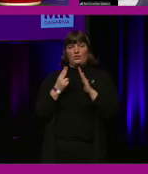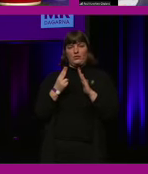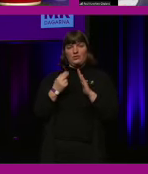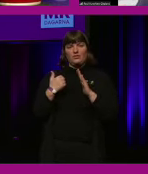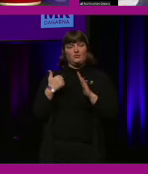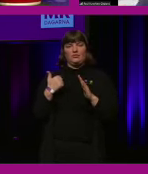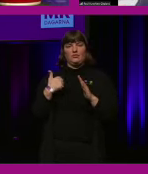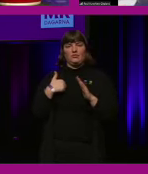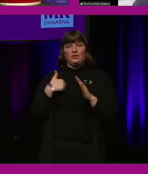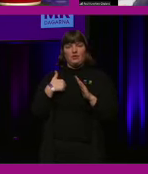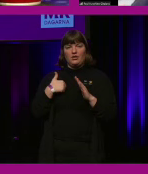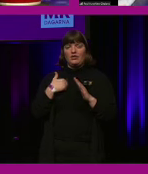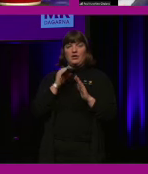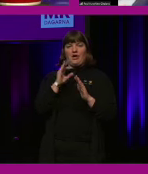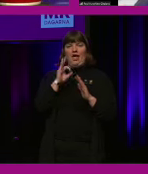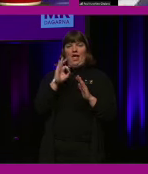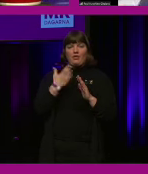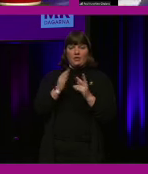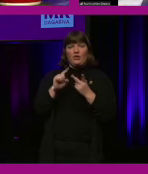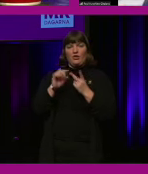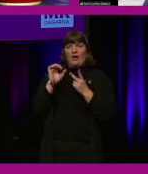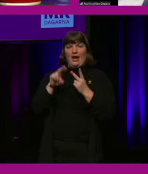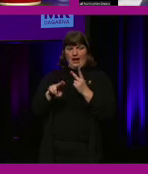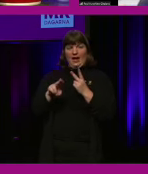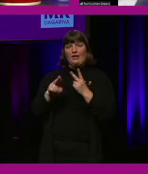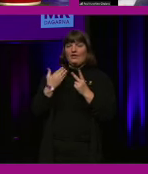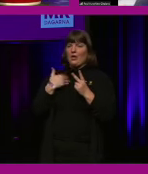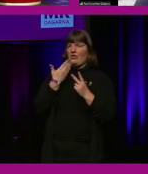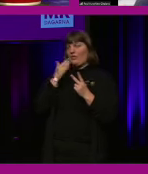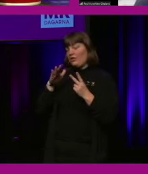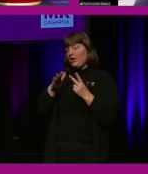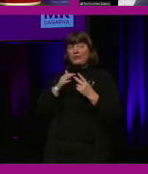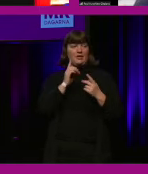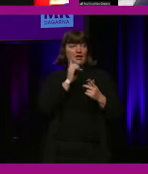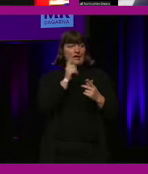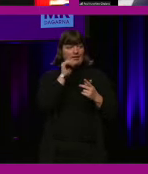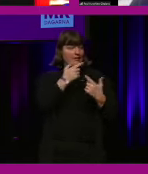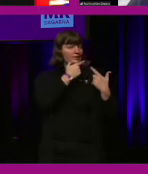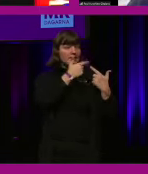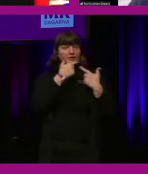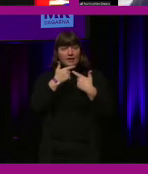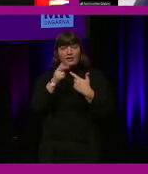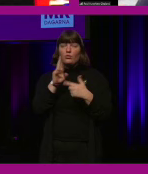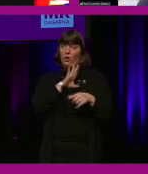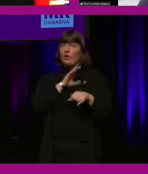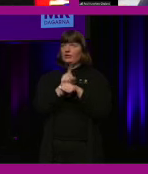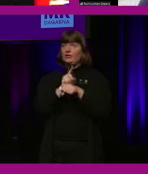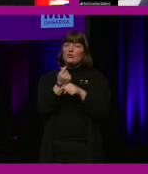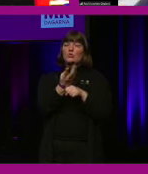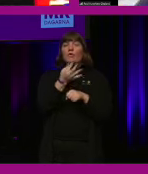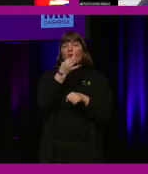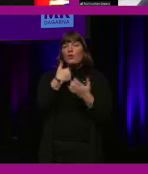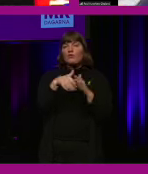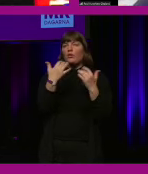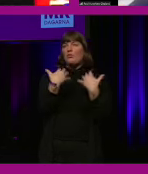either Henry's remarks nor Helen. Okay. Oh, you did. Thank you so much. So we have room for a couple of questions from